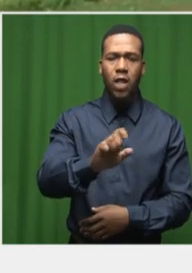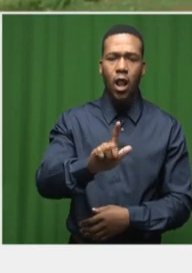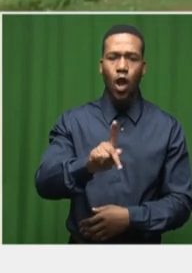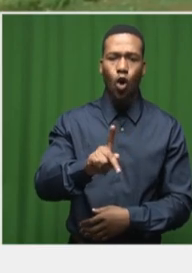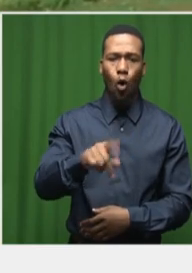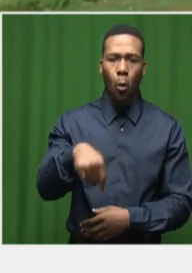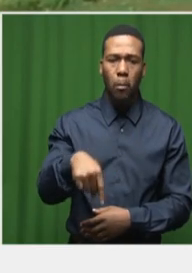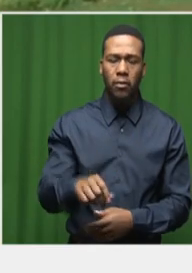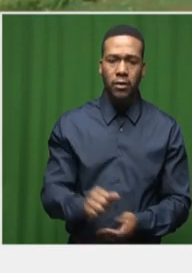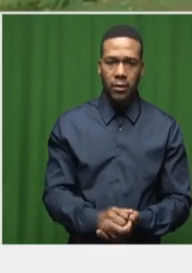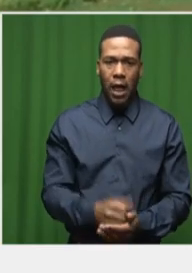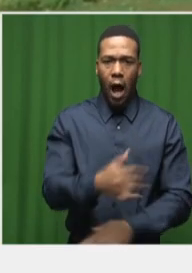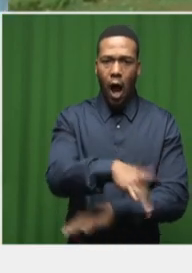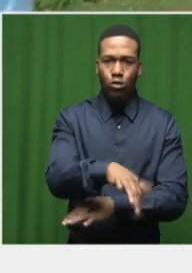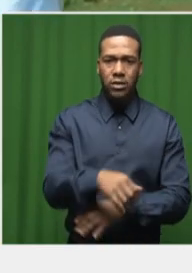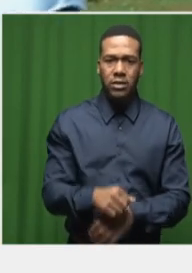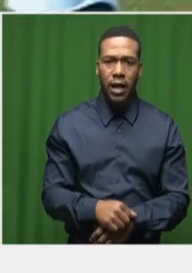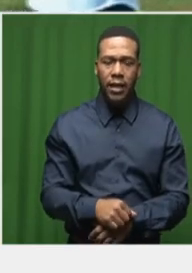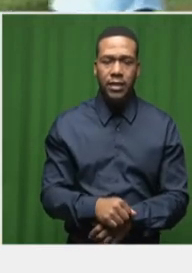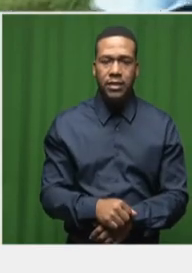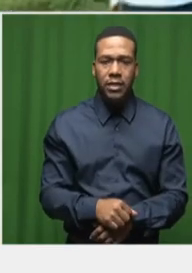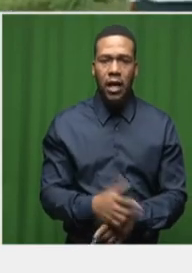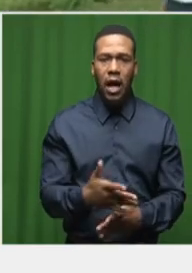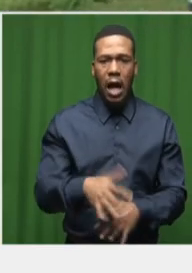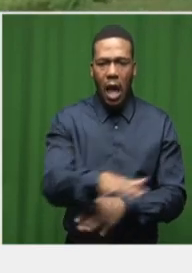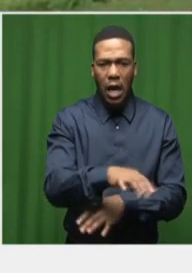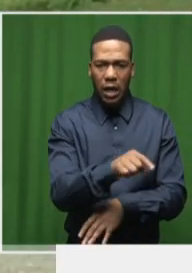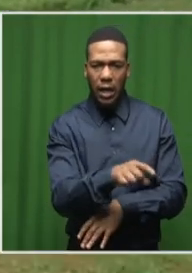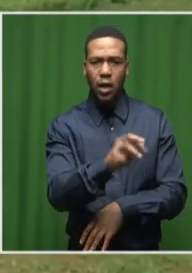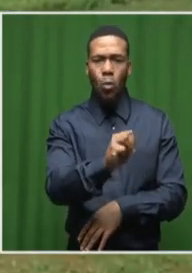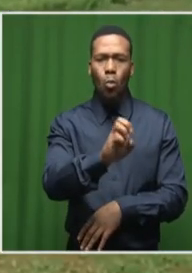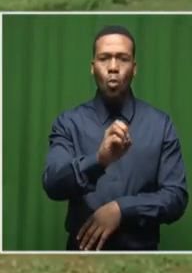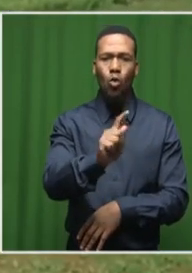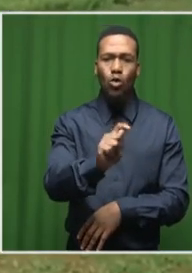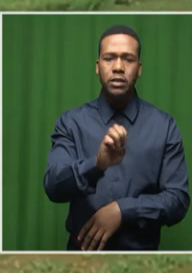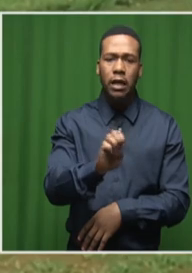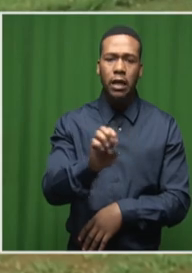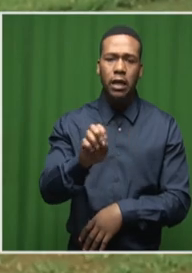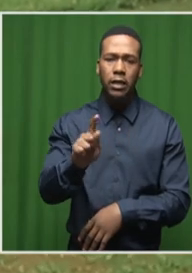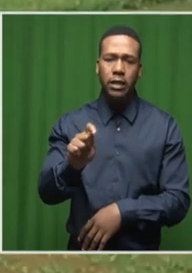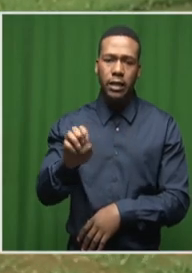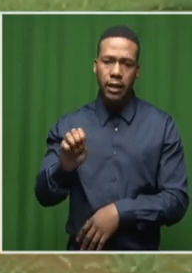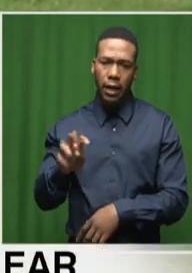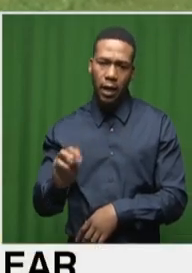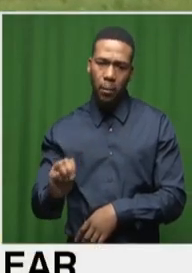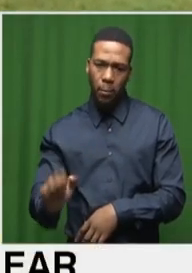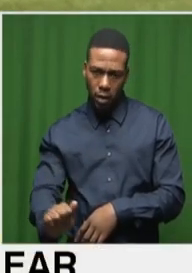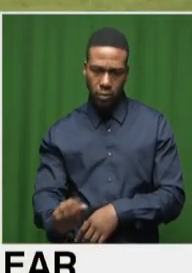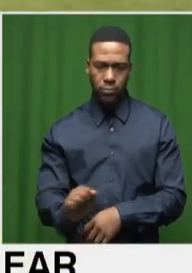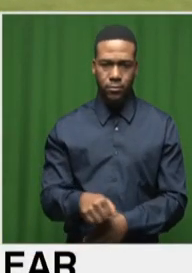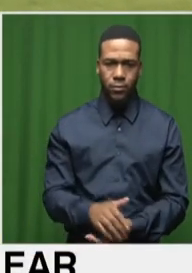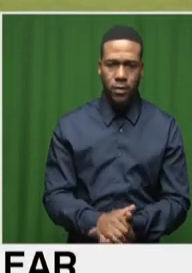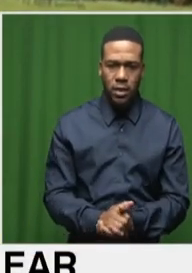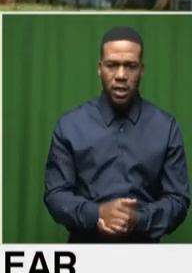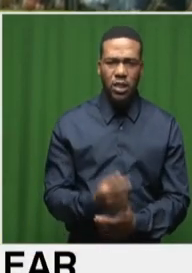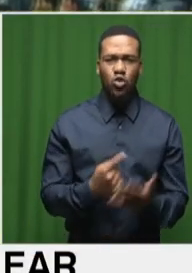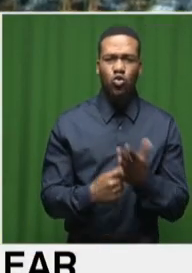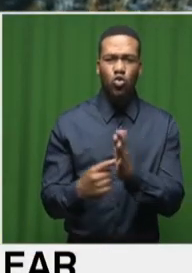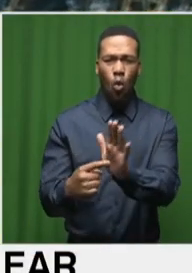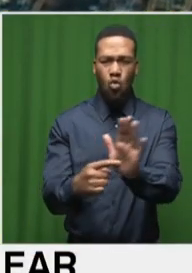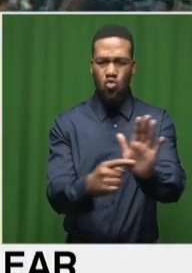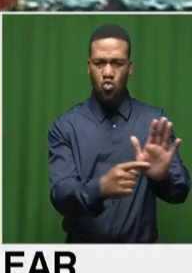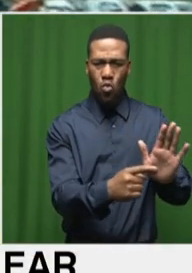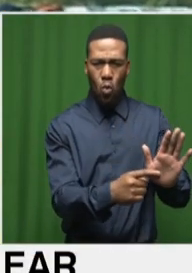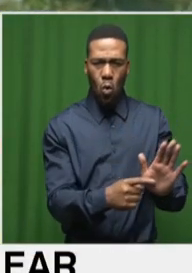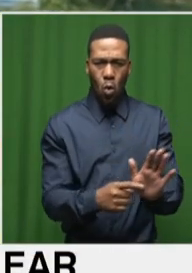of Groblersdal and an area called Mutetema. I'm just going to step out of shot there and just give you an idea of what is happening here. We